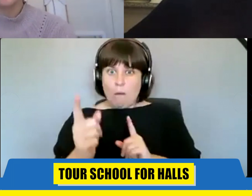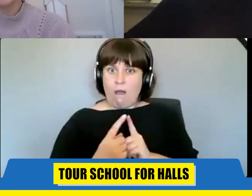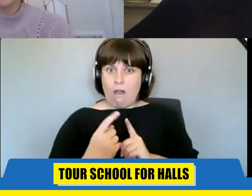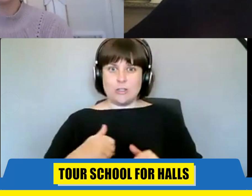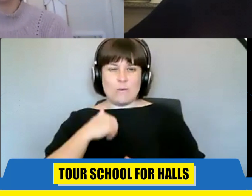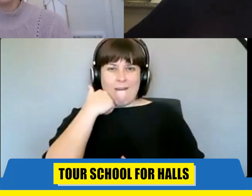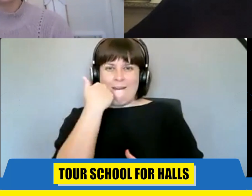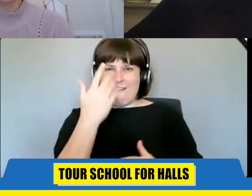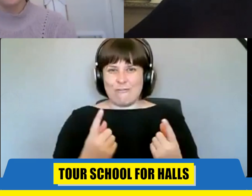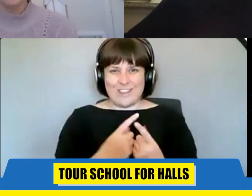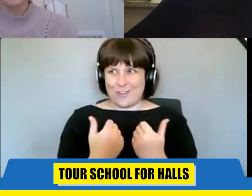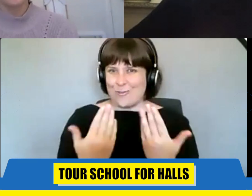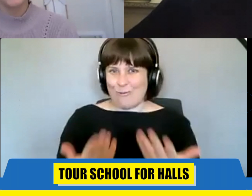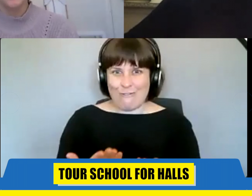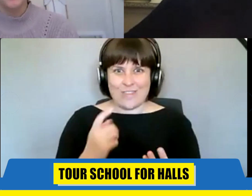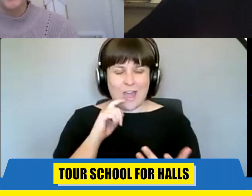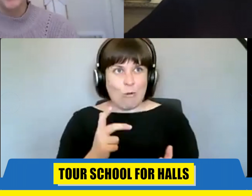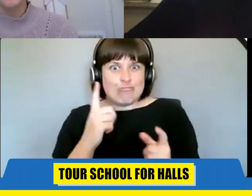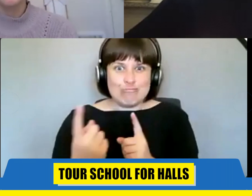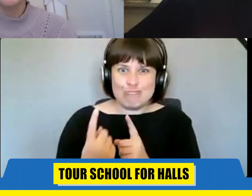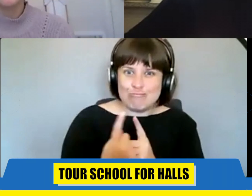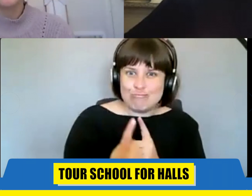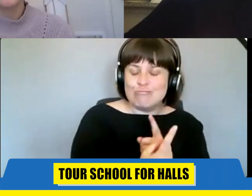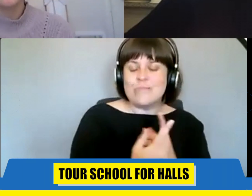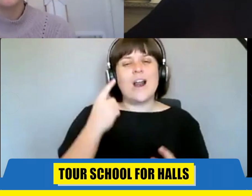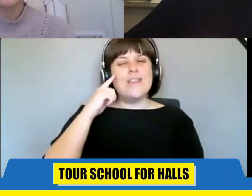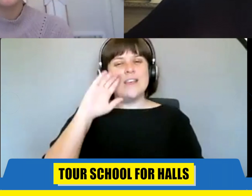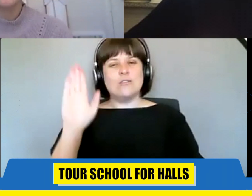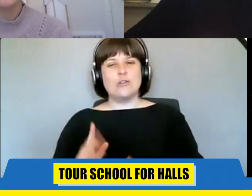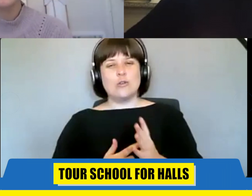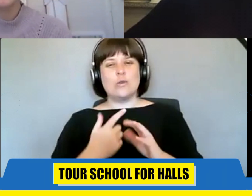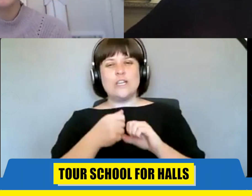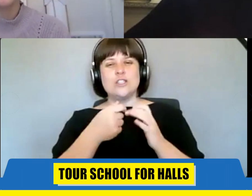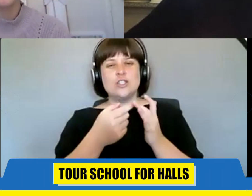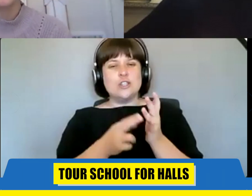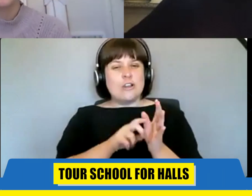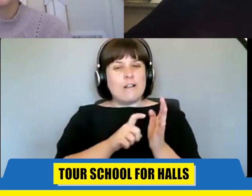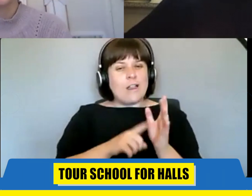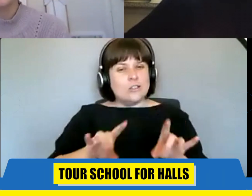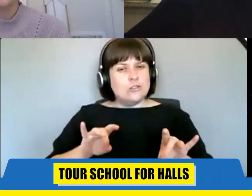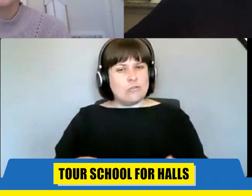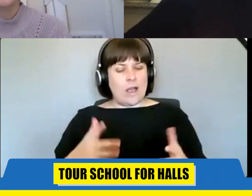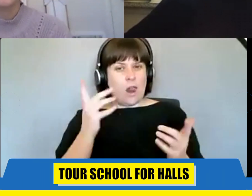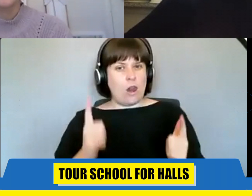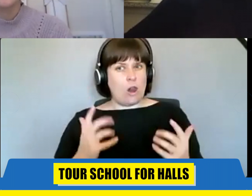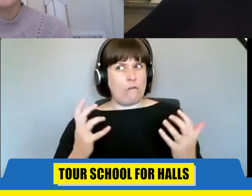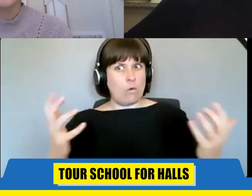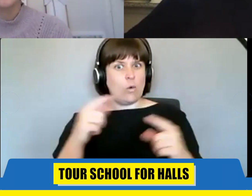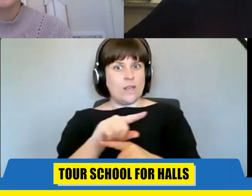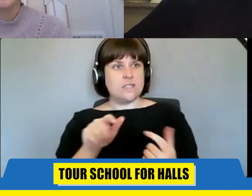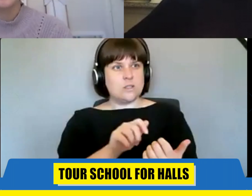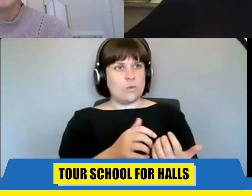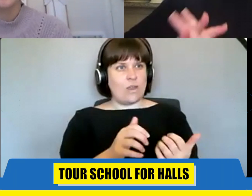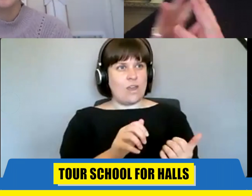offer. And, in regional Australia, I think what's happened with a lot of audiences is we've trained them